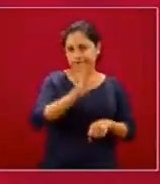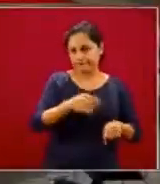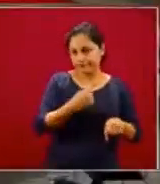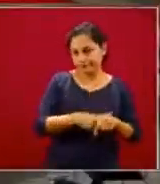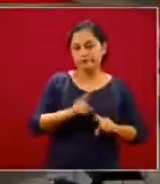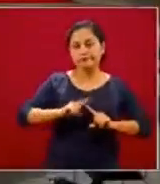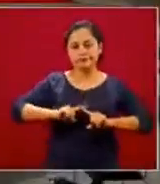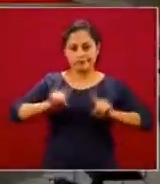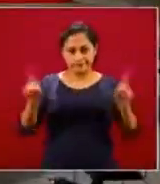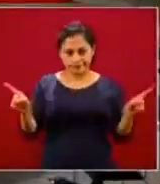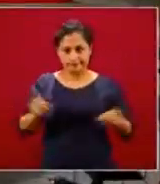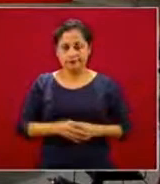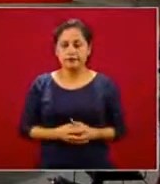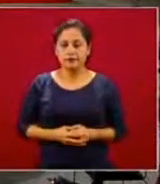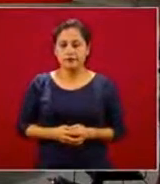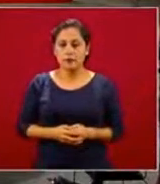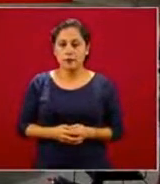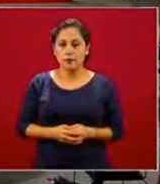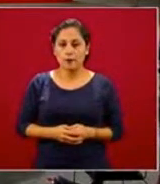different.